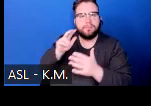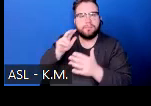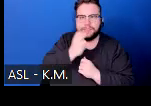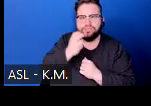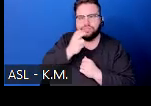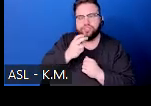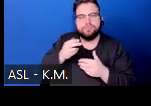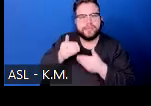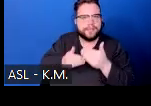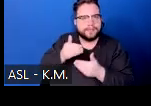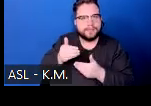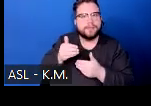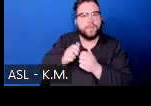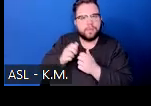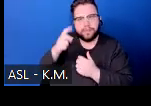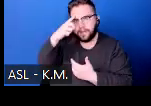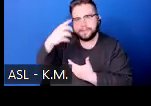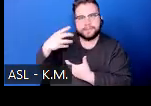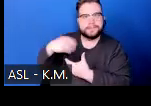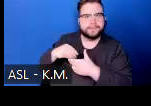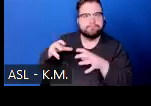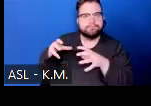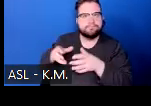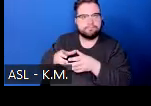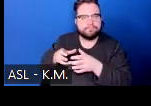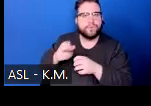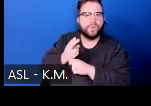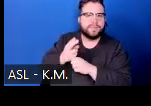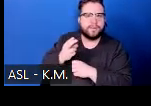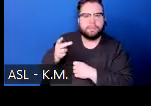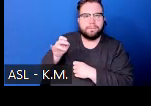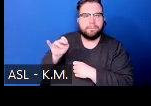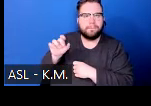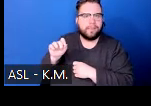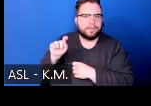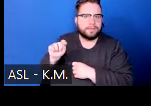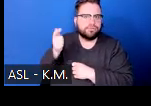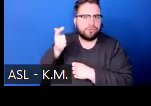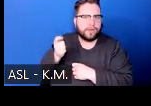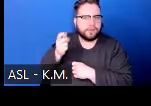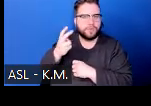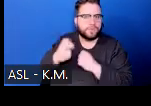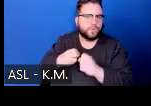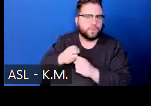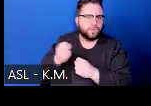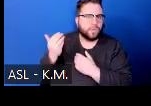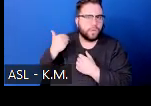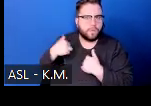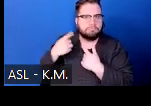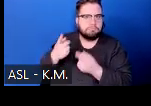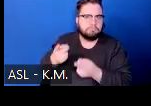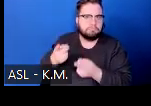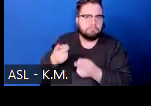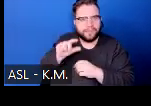autism, using one of their pilot grants just about 2 years ago. And so the grant has been a little slow moving because